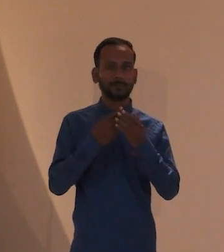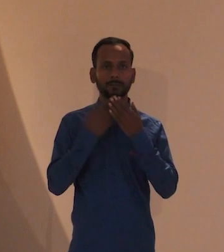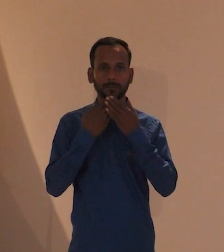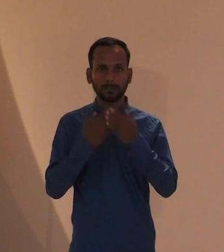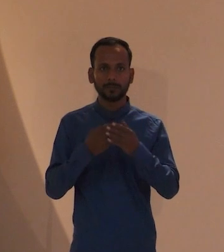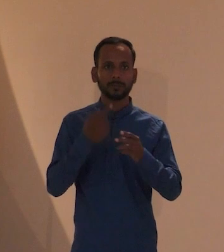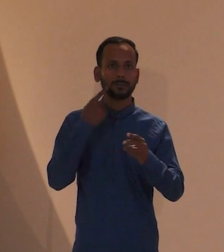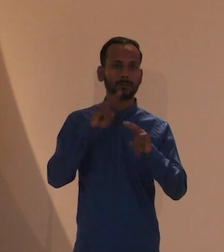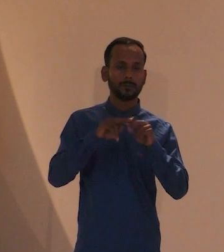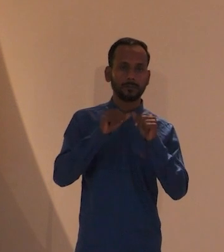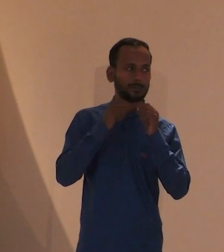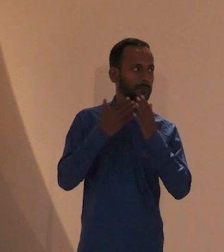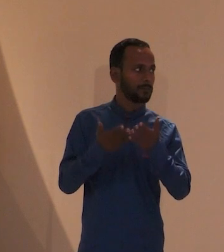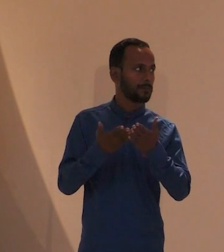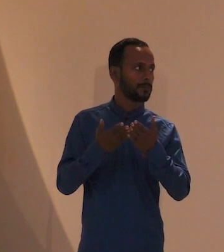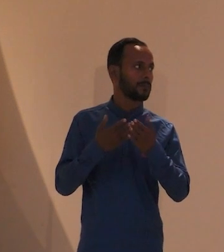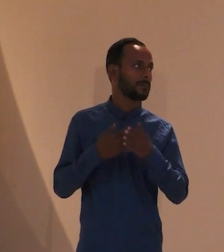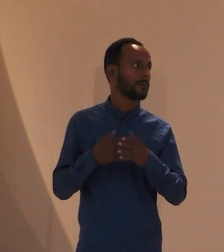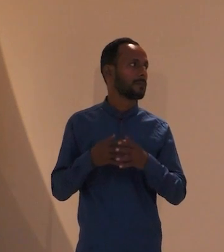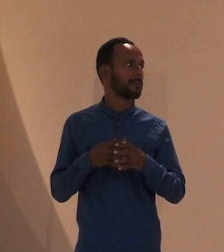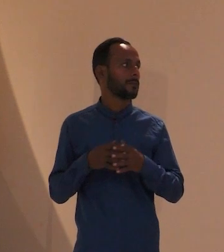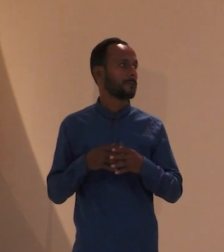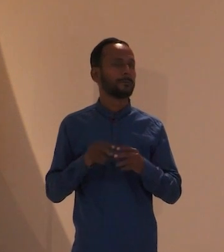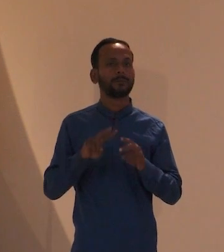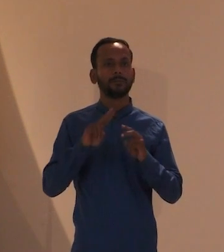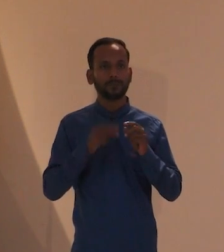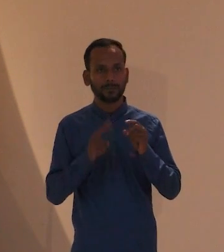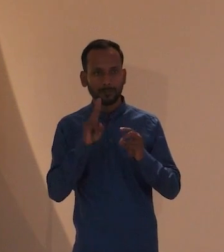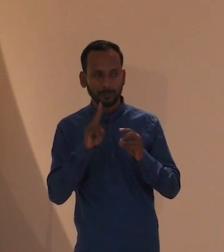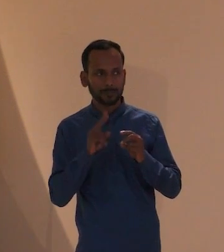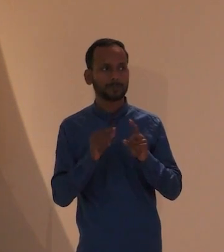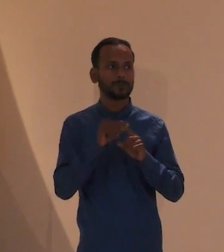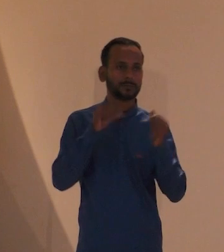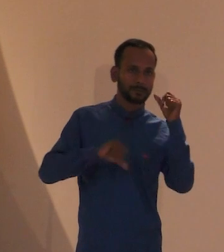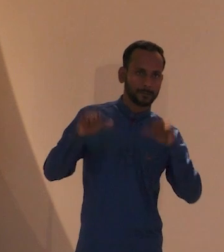IFA collaboration, we have 2 projects implemented. You all have all heard